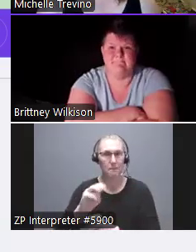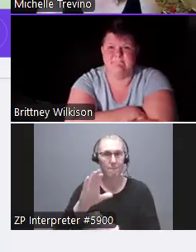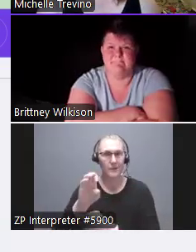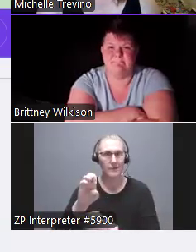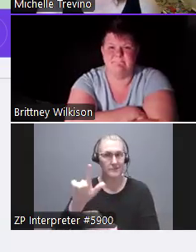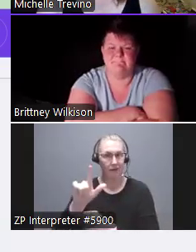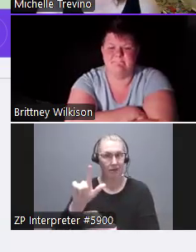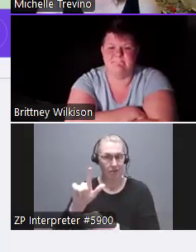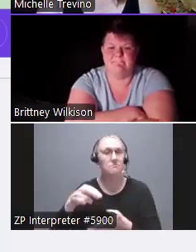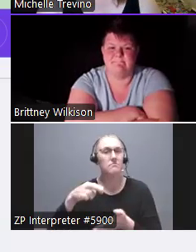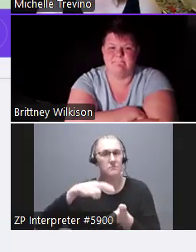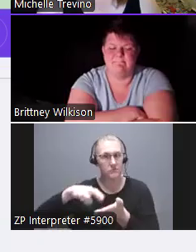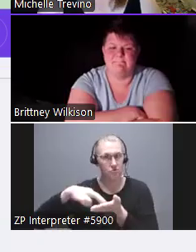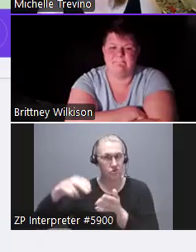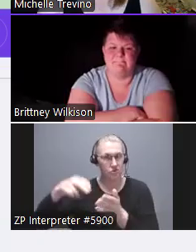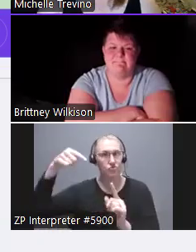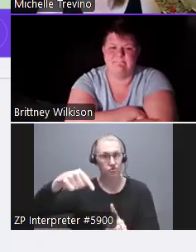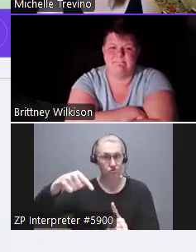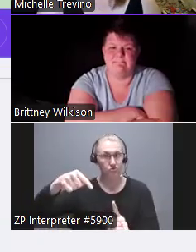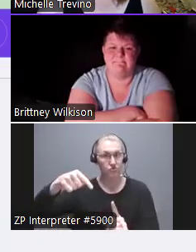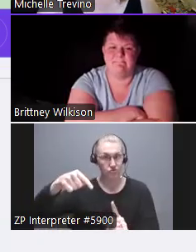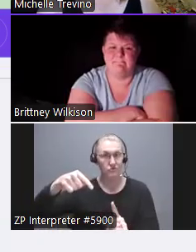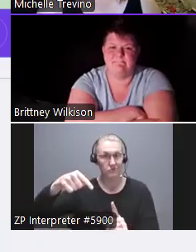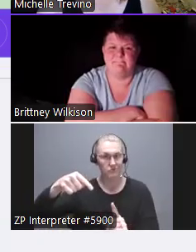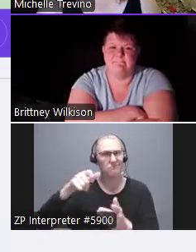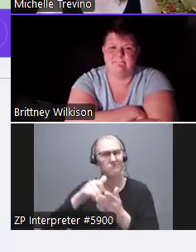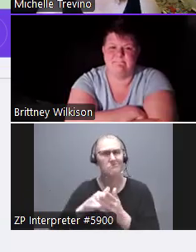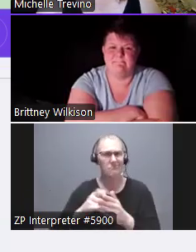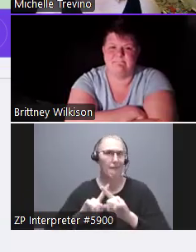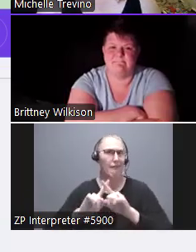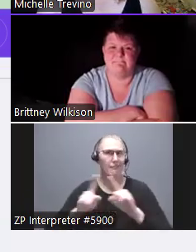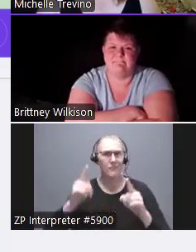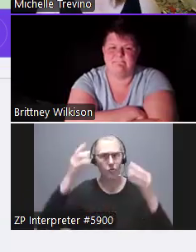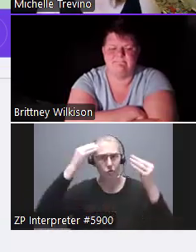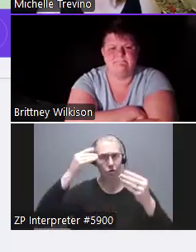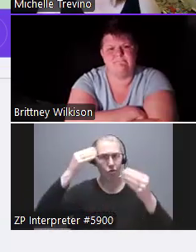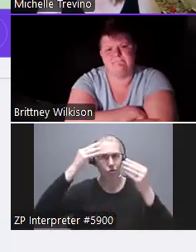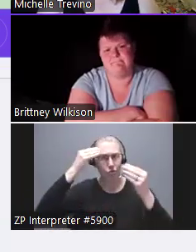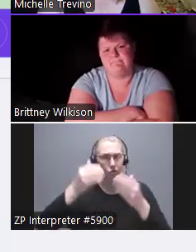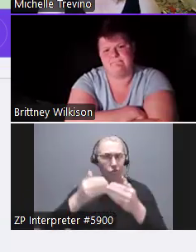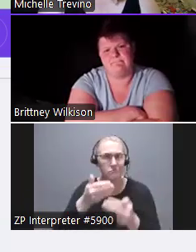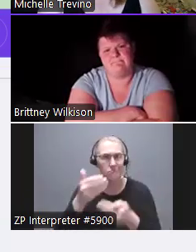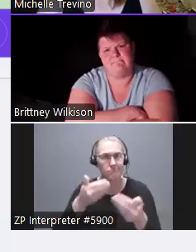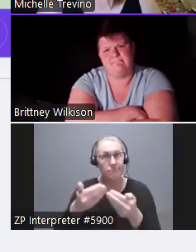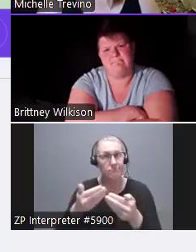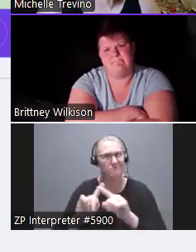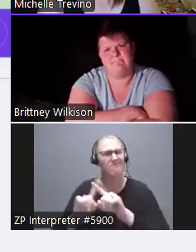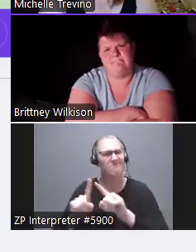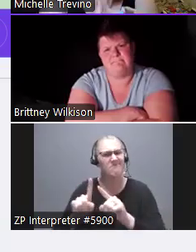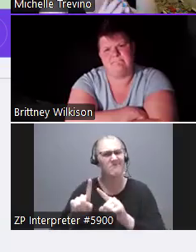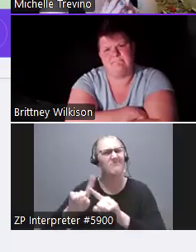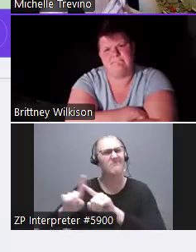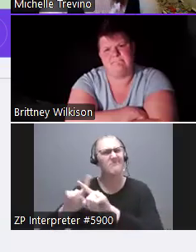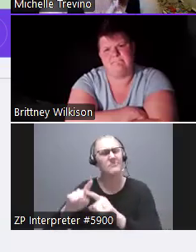And it's a different thought process entirely. They have many other products that were already on the